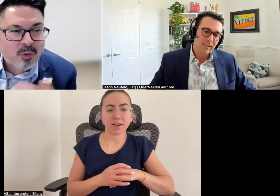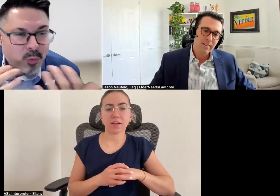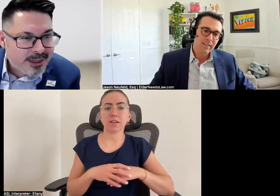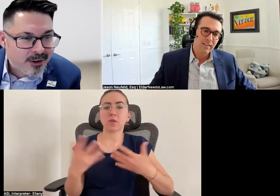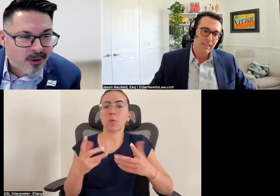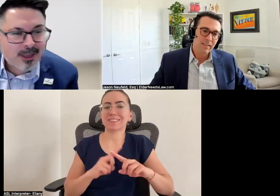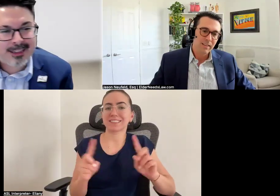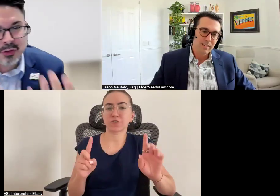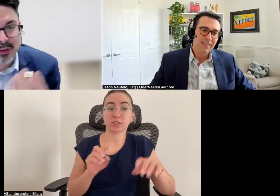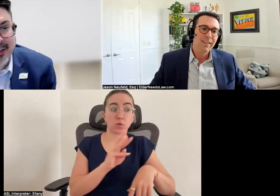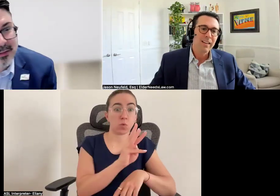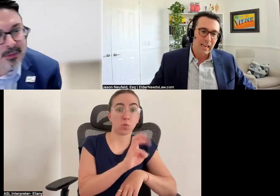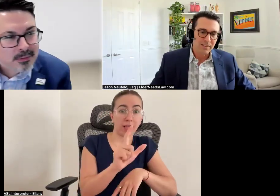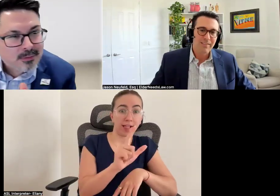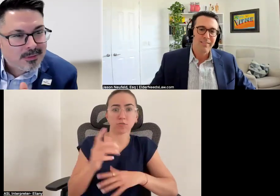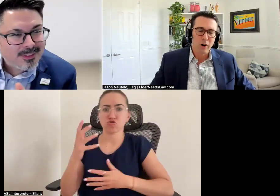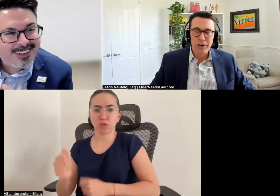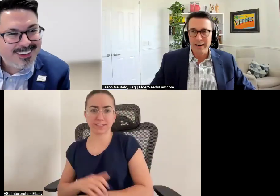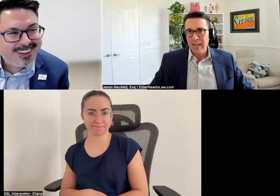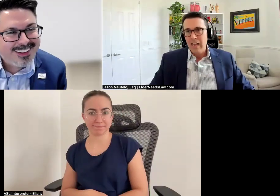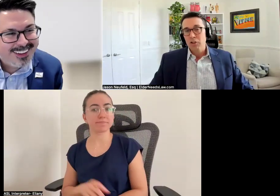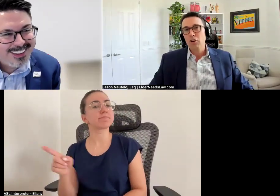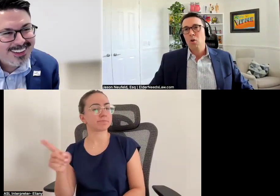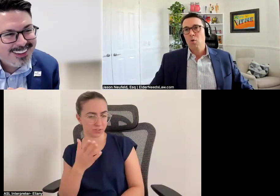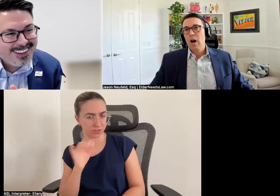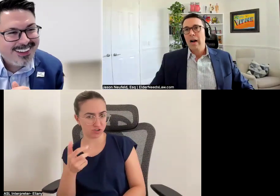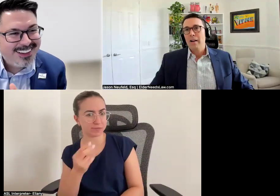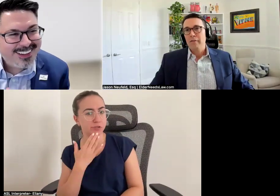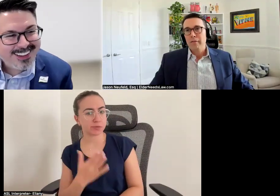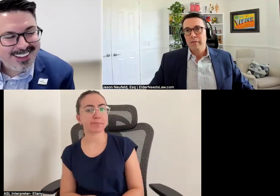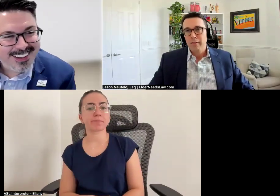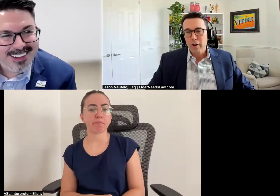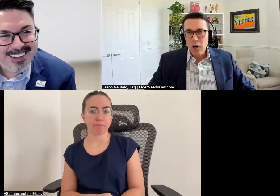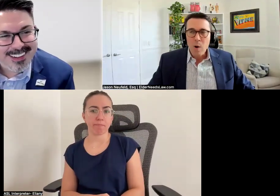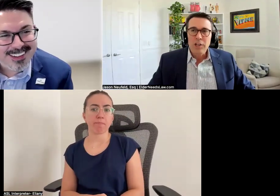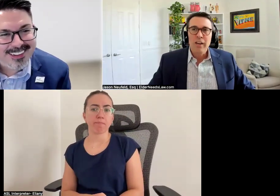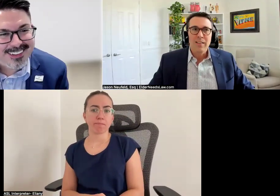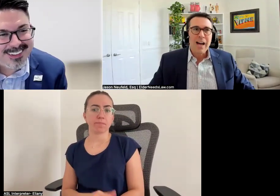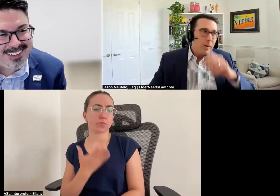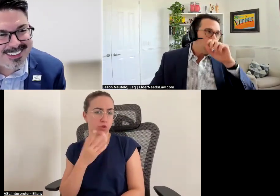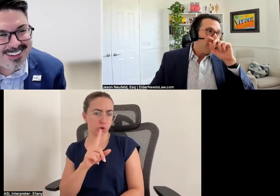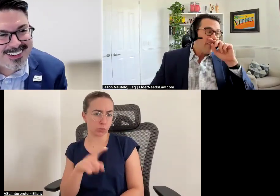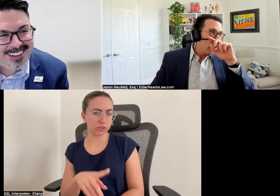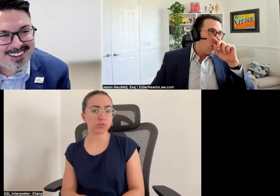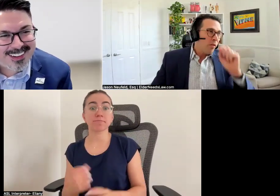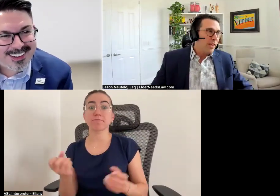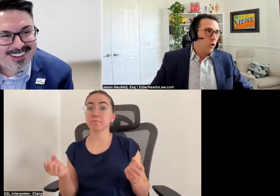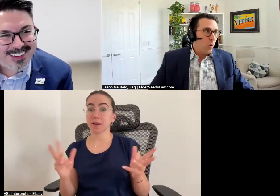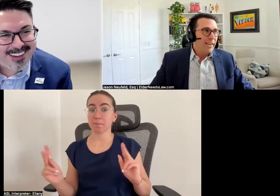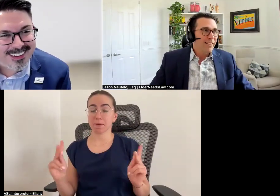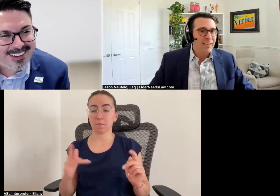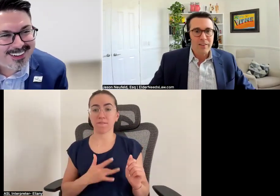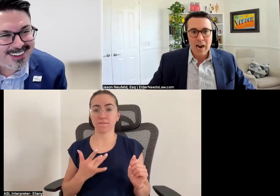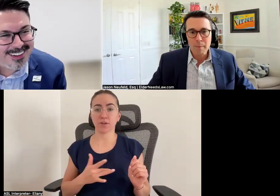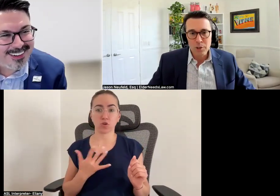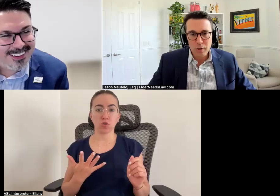difference between a will and a trust? yes, very good. So Very good question, because a lot of people feel this